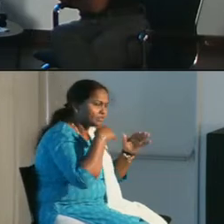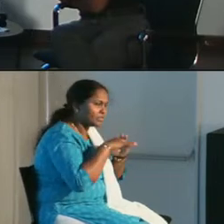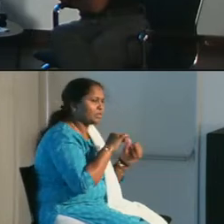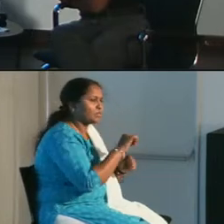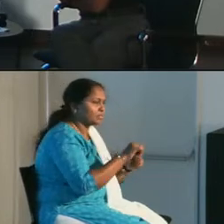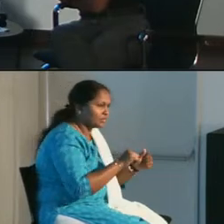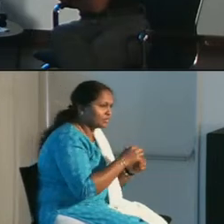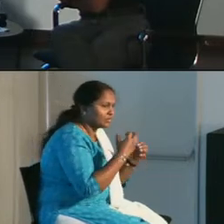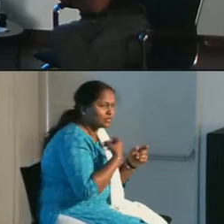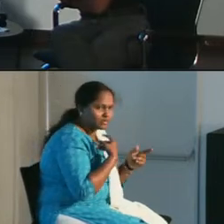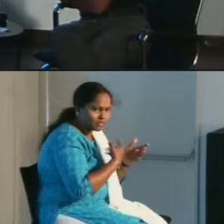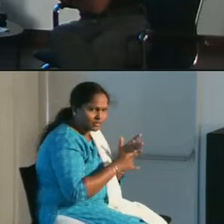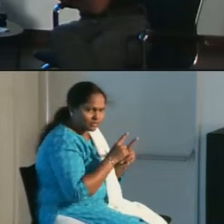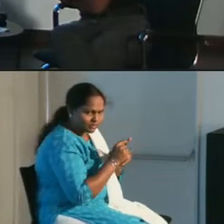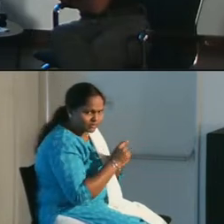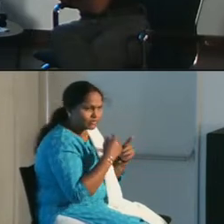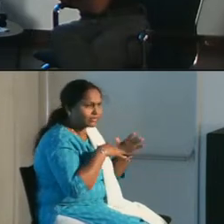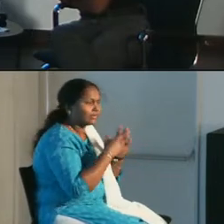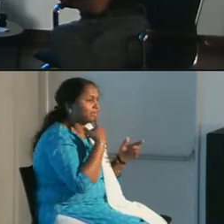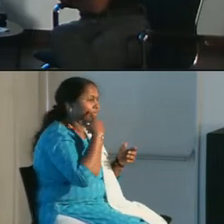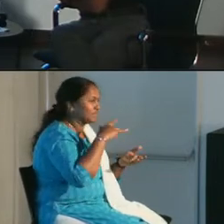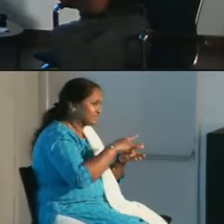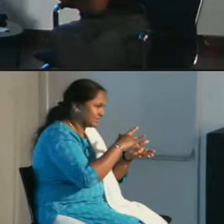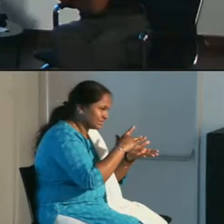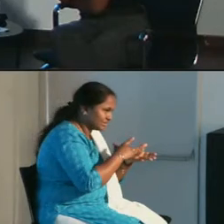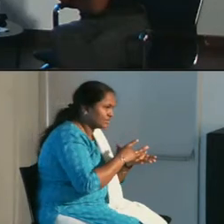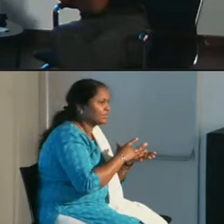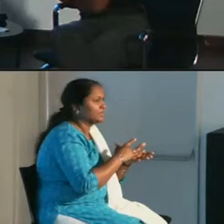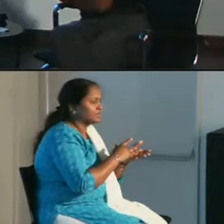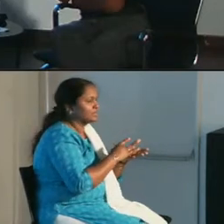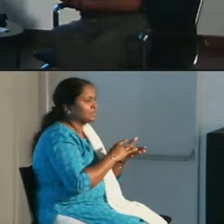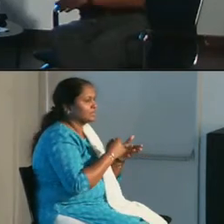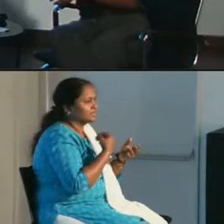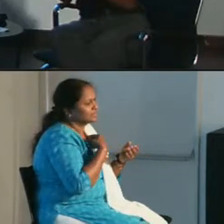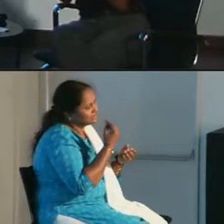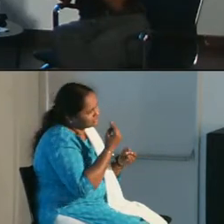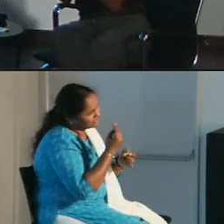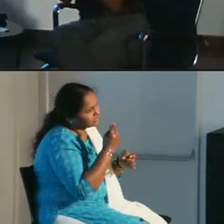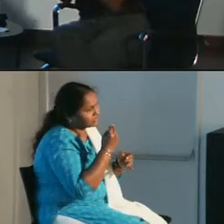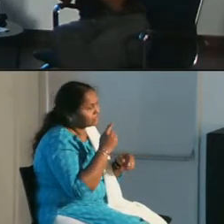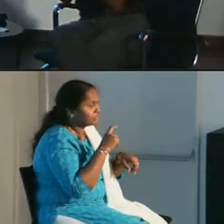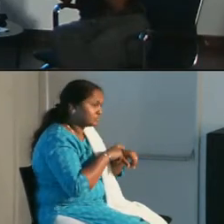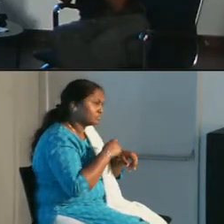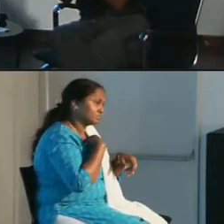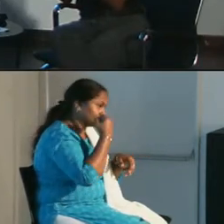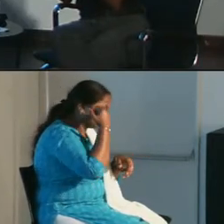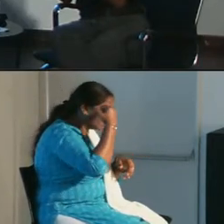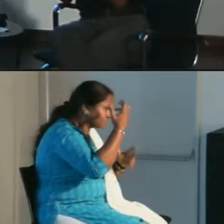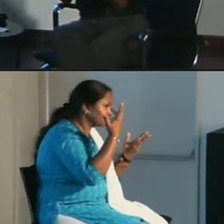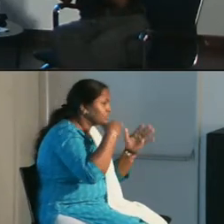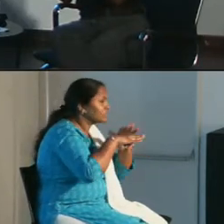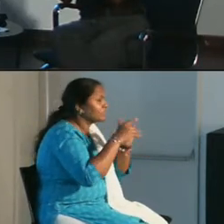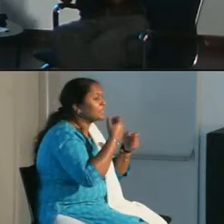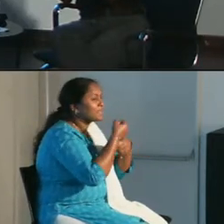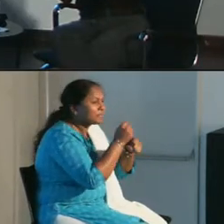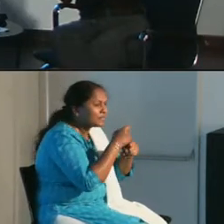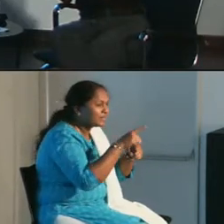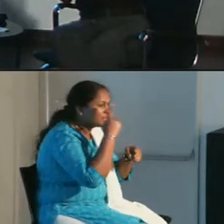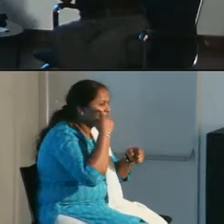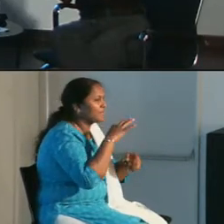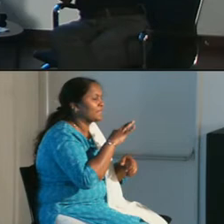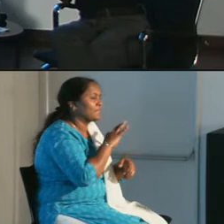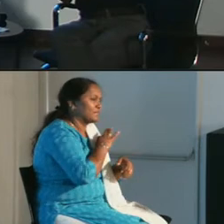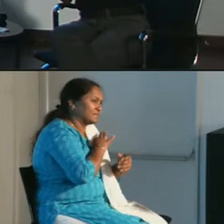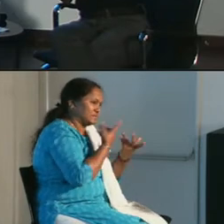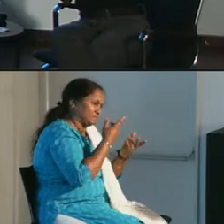process, because what we do, what I do in the public fades over time, and sometimes I imagine what it is to make a faded